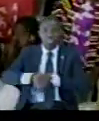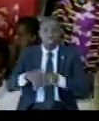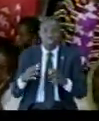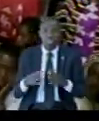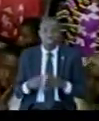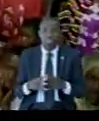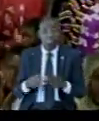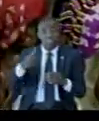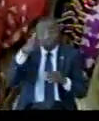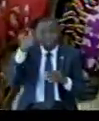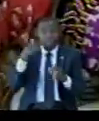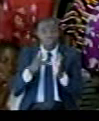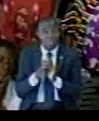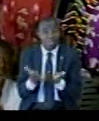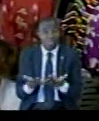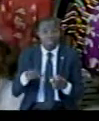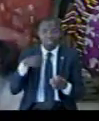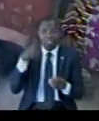The Bible says,